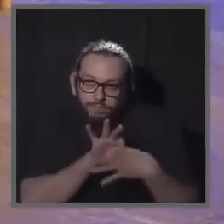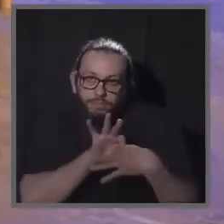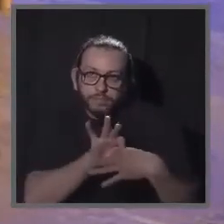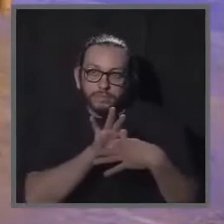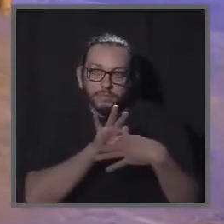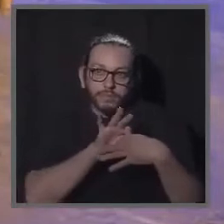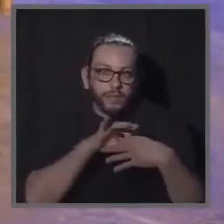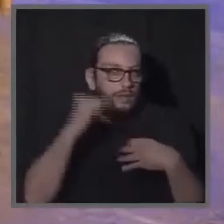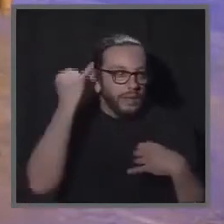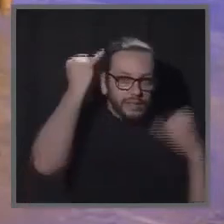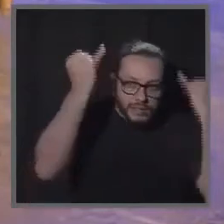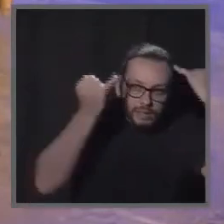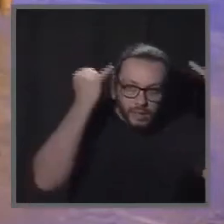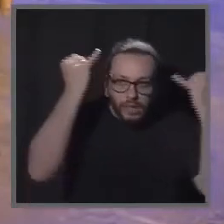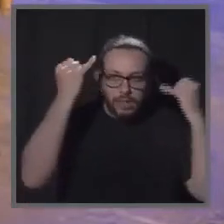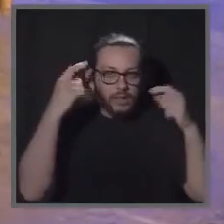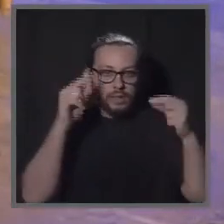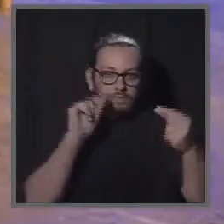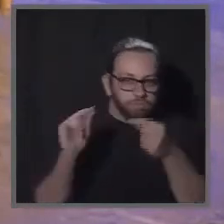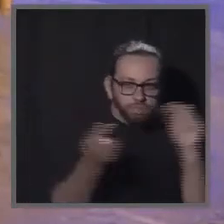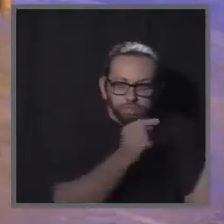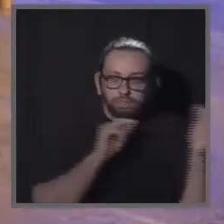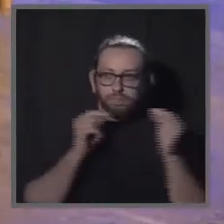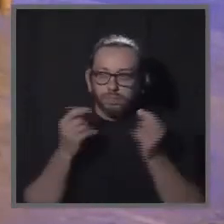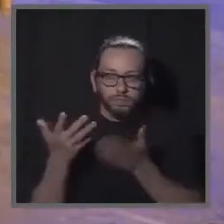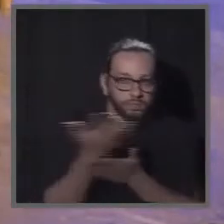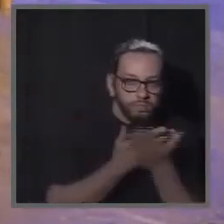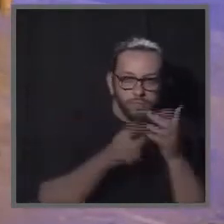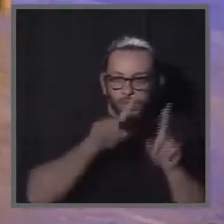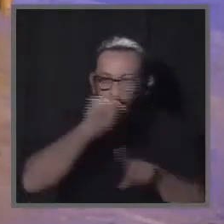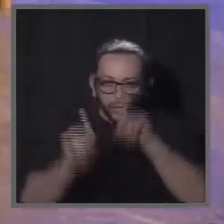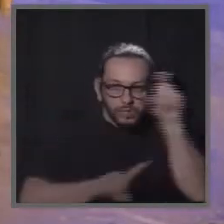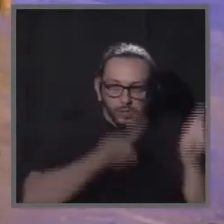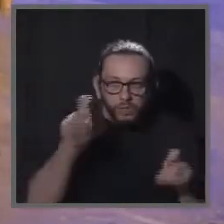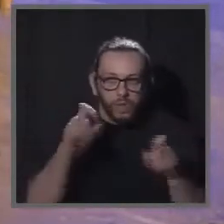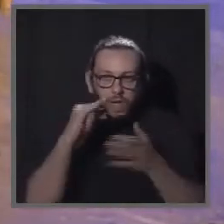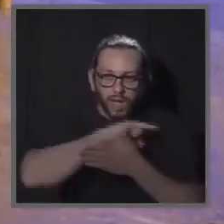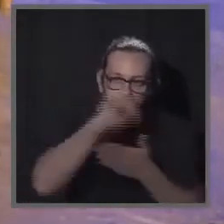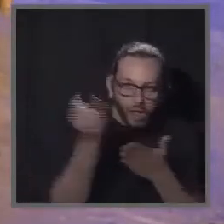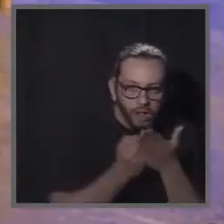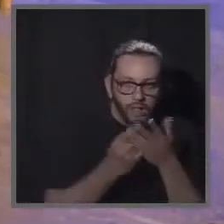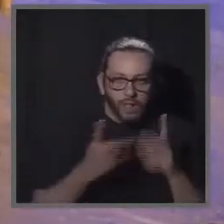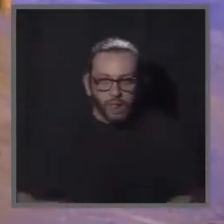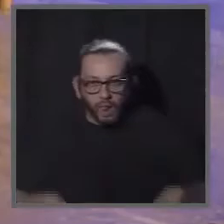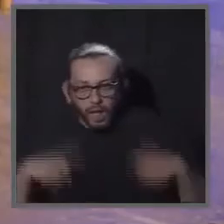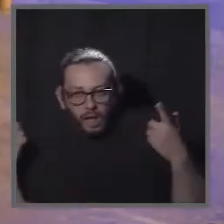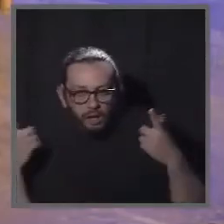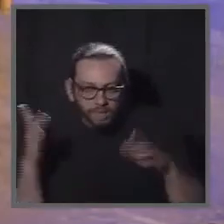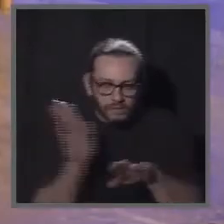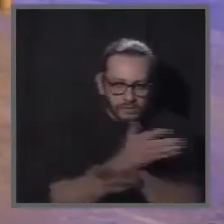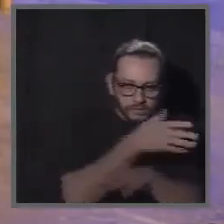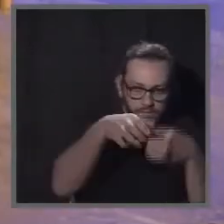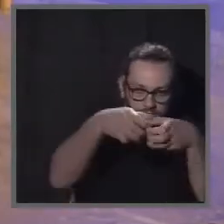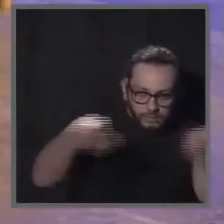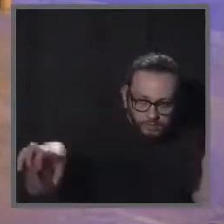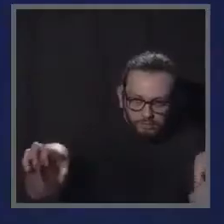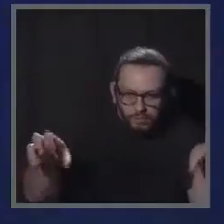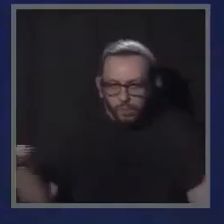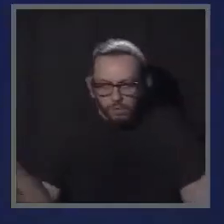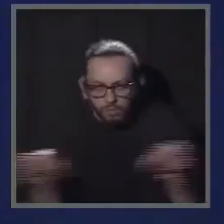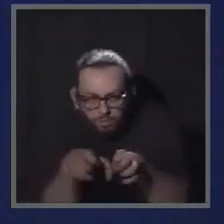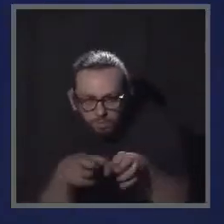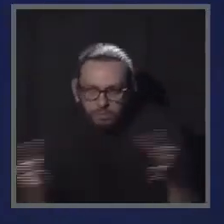questioning, properly questioning this separation between art and life. And